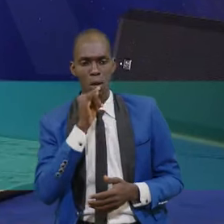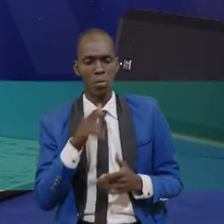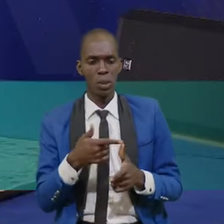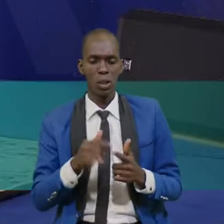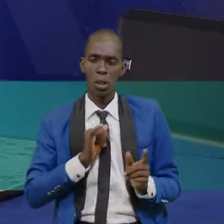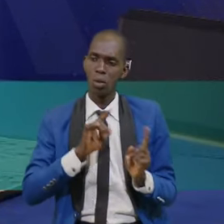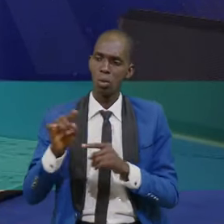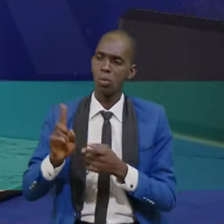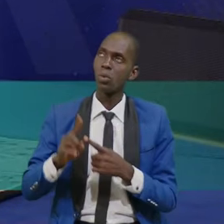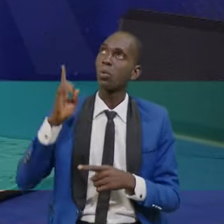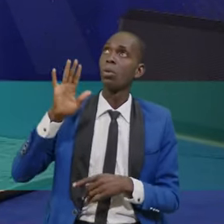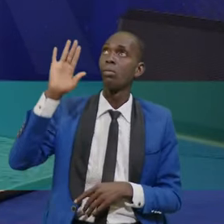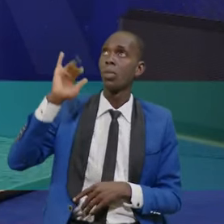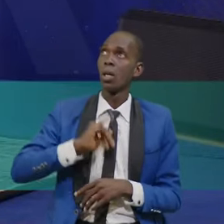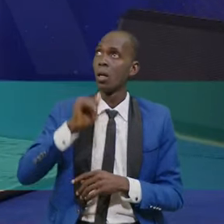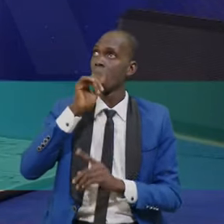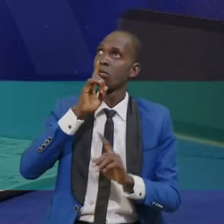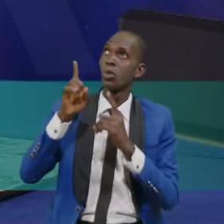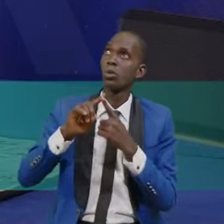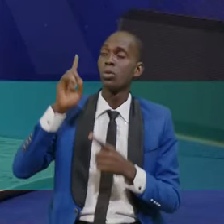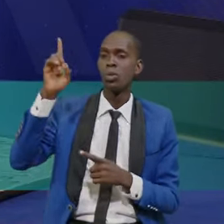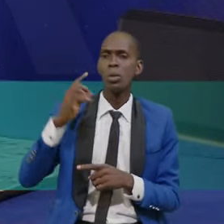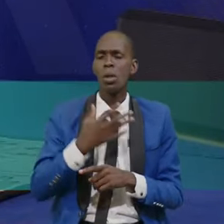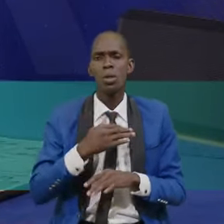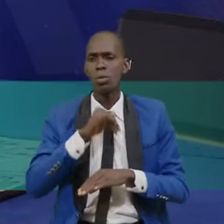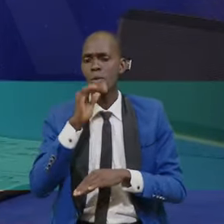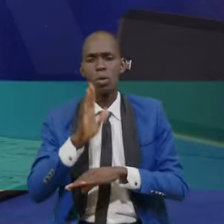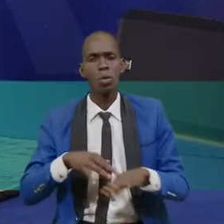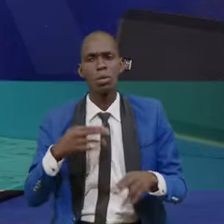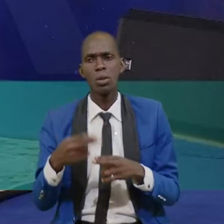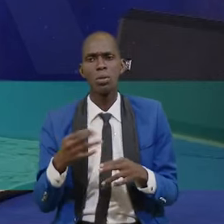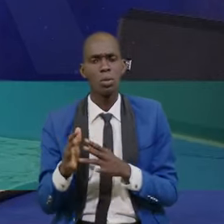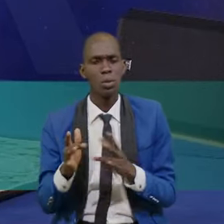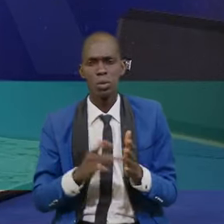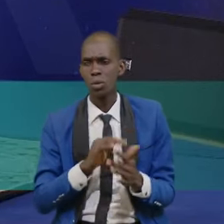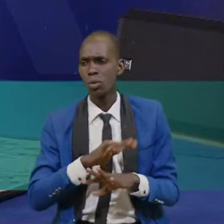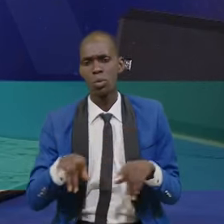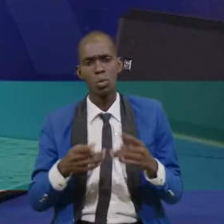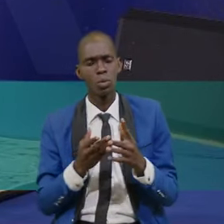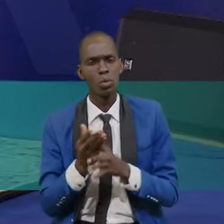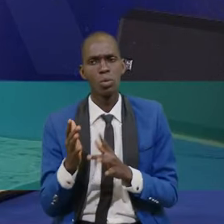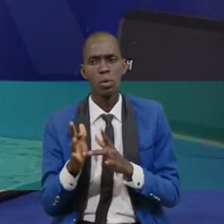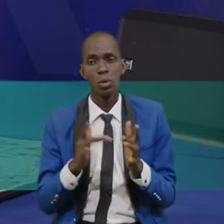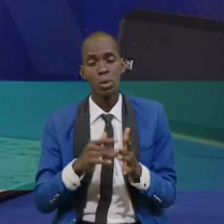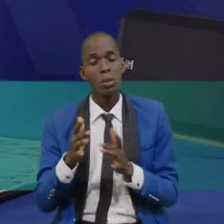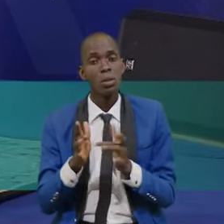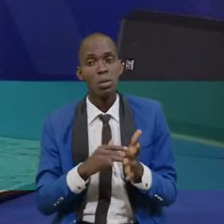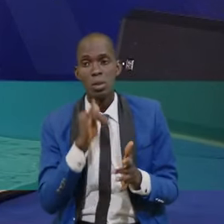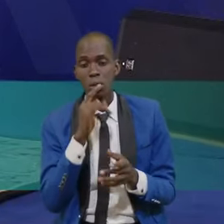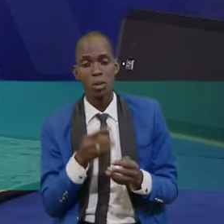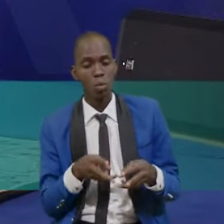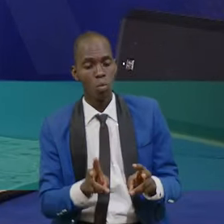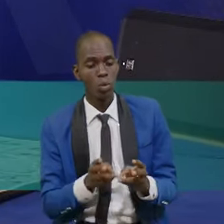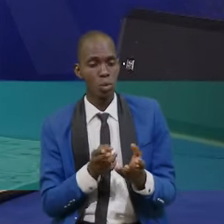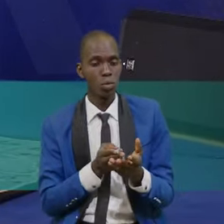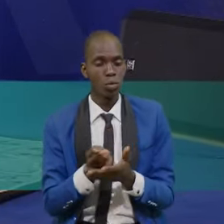I'm talking to you. And they don't mention Jesus. They don't go through Jesus. He is the way. He is the truth. He is the life.